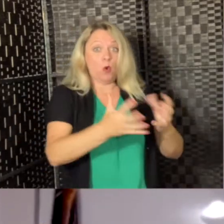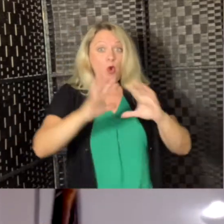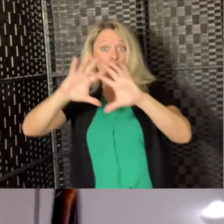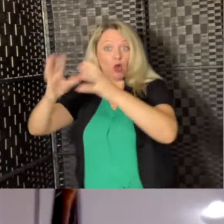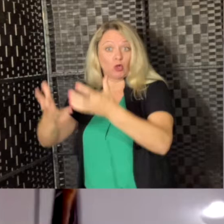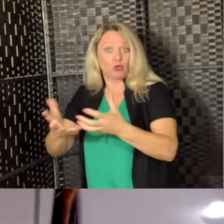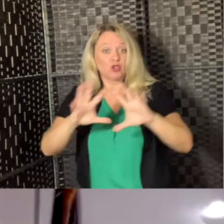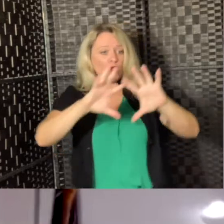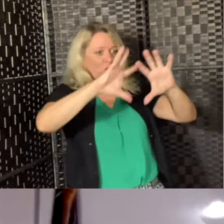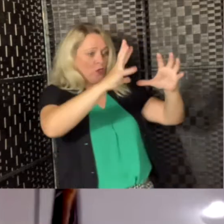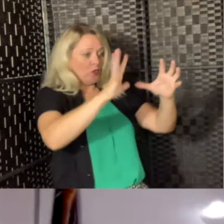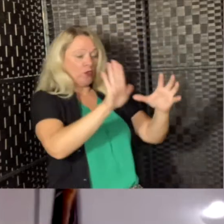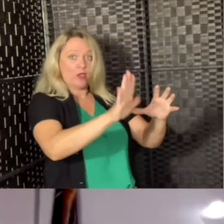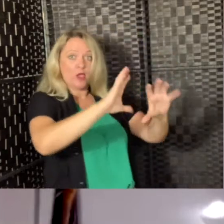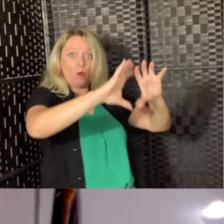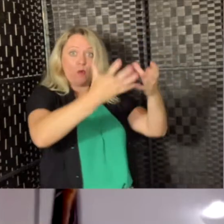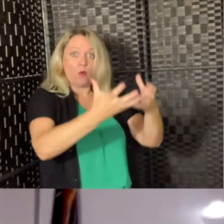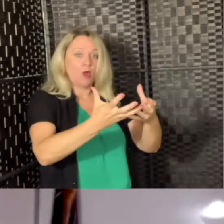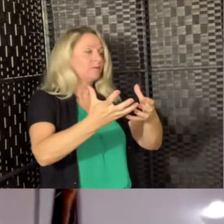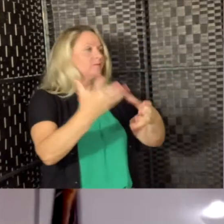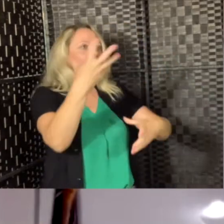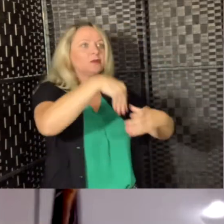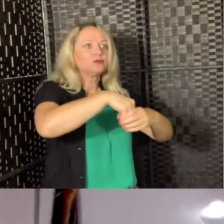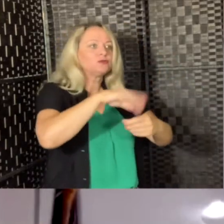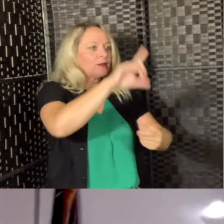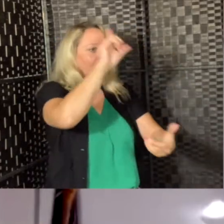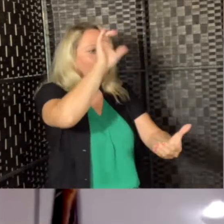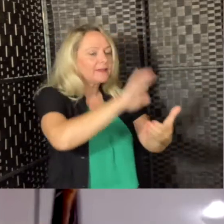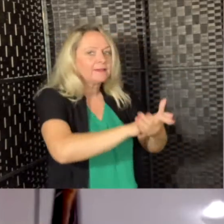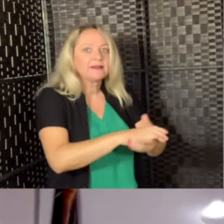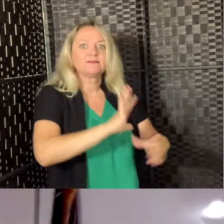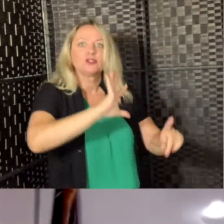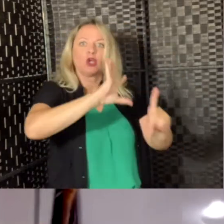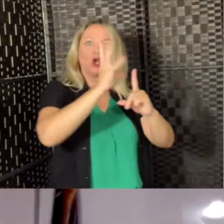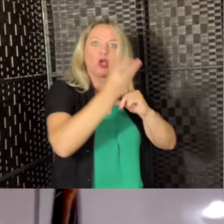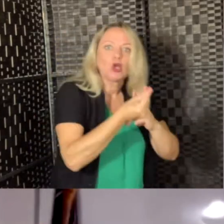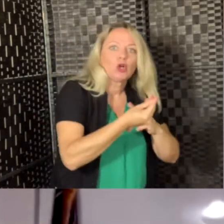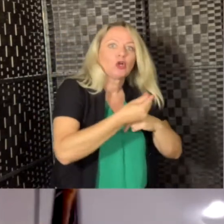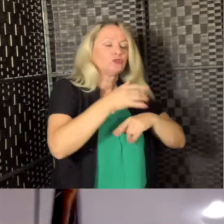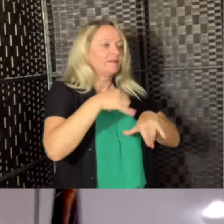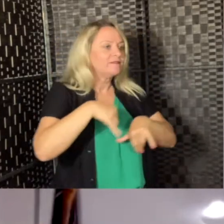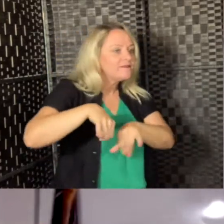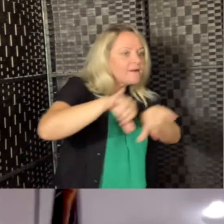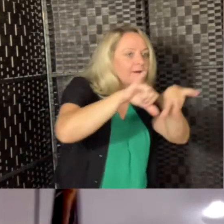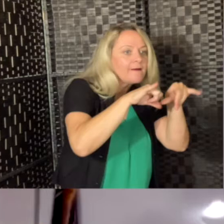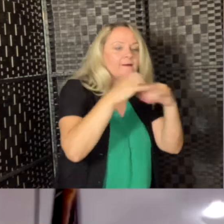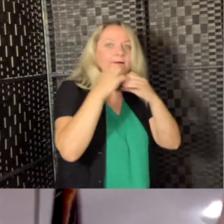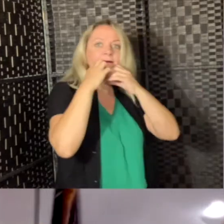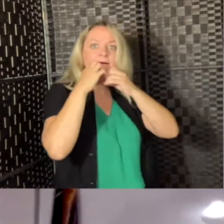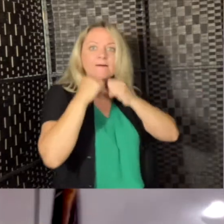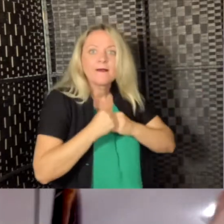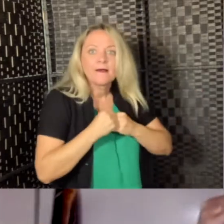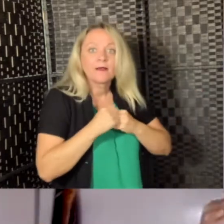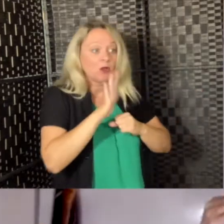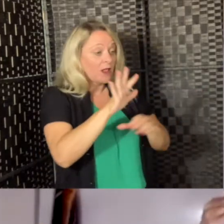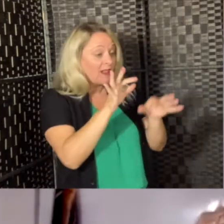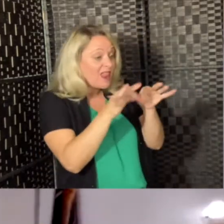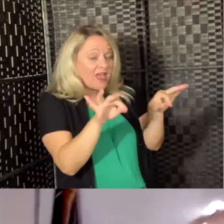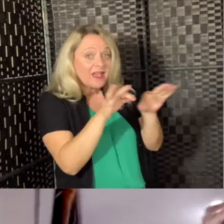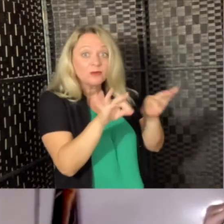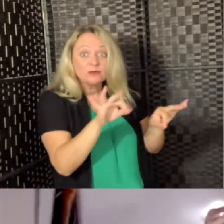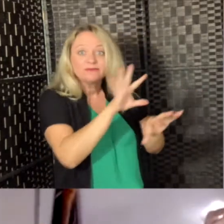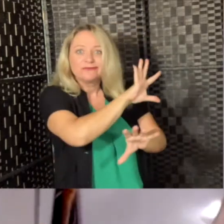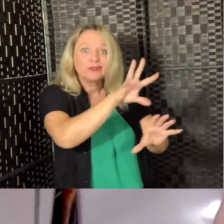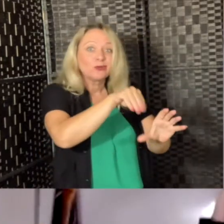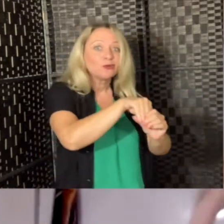beliefs, her culture, her standards, her value, even her language itself.